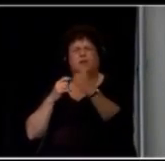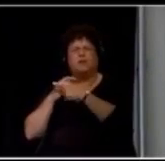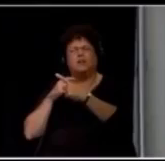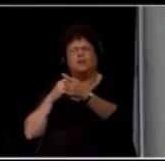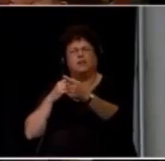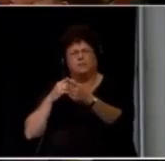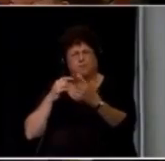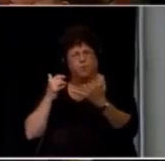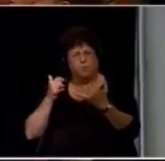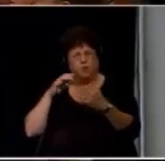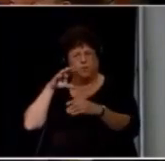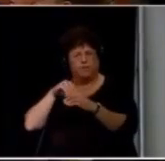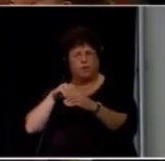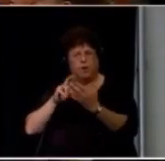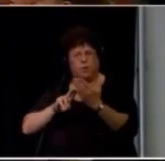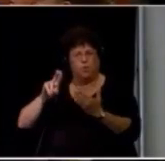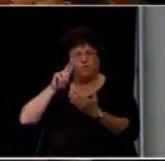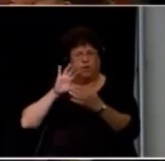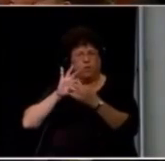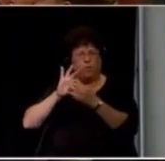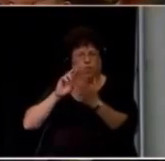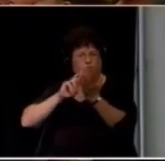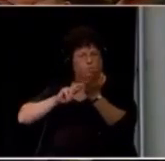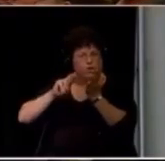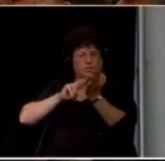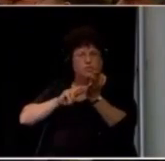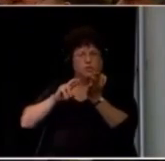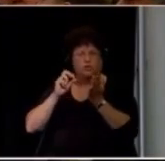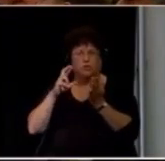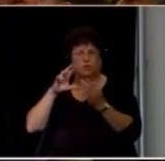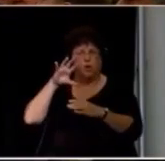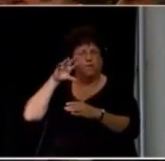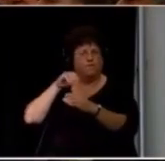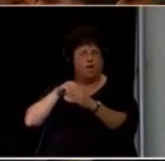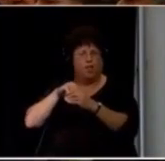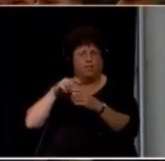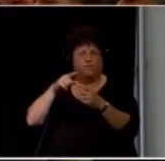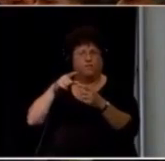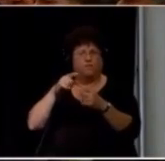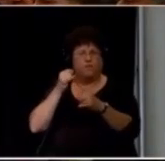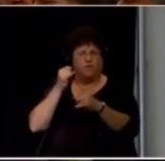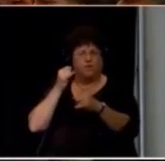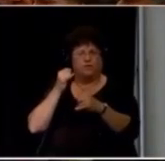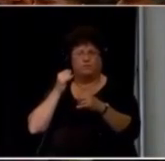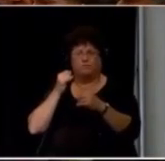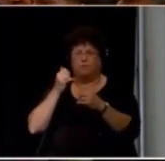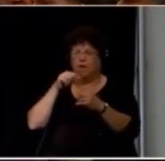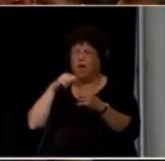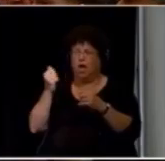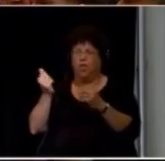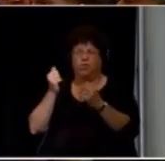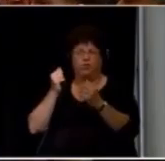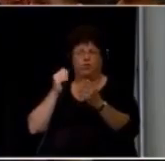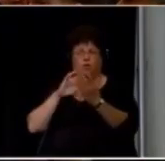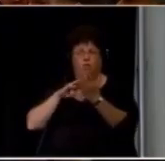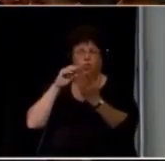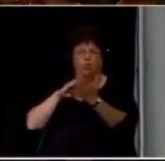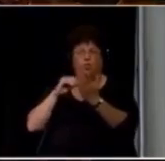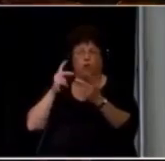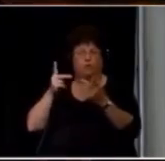presently participating in any university-related research or involving institutions of learning in your product